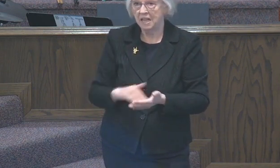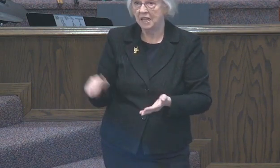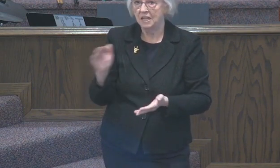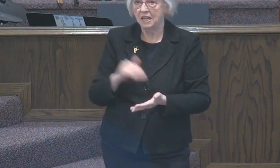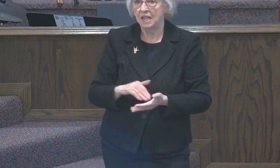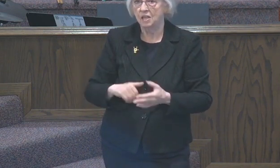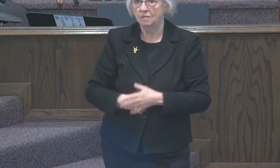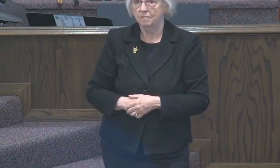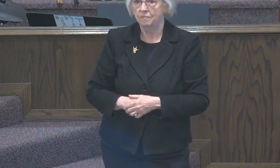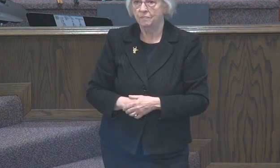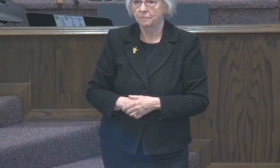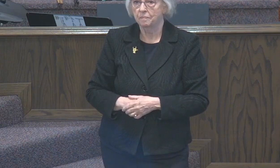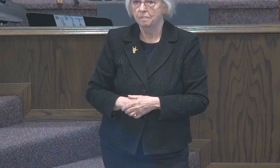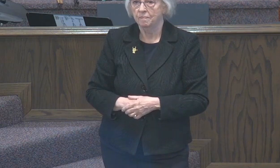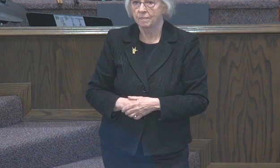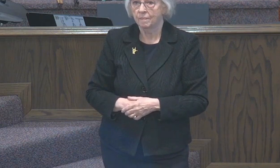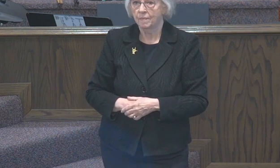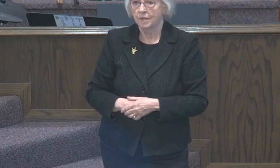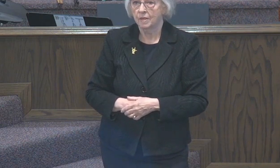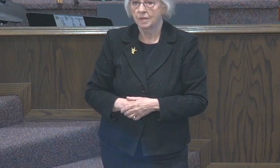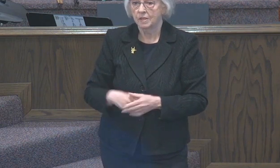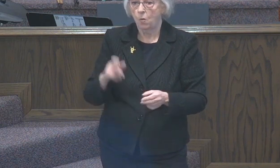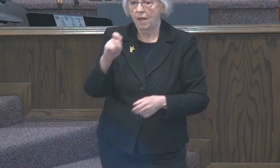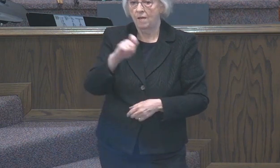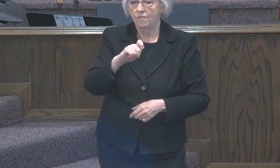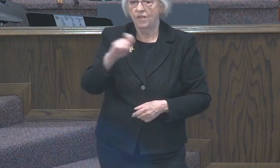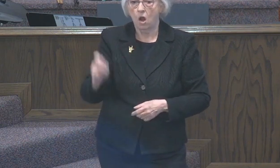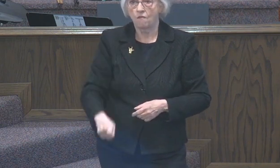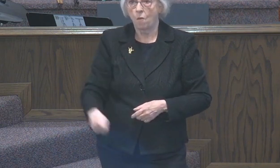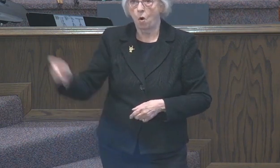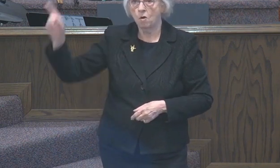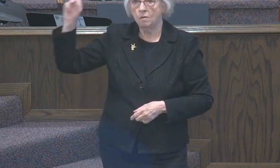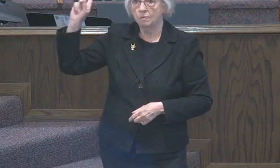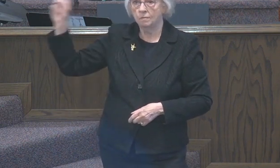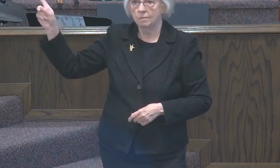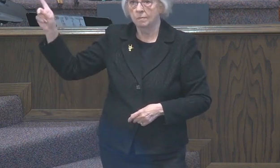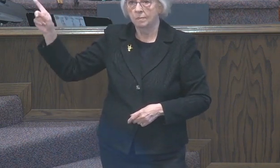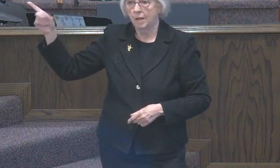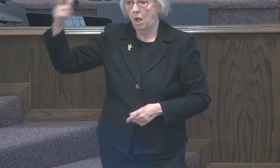very clearly and very cleanly with the second greatest commandment. Remember,